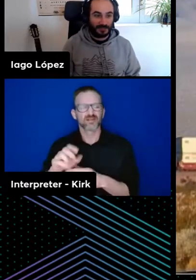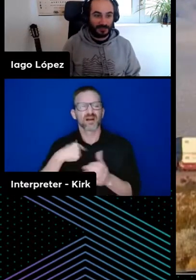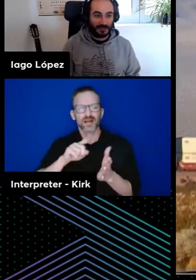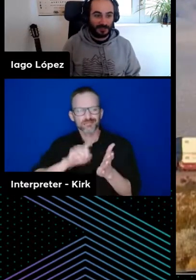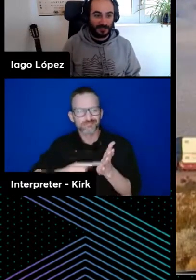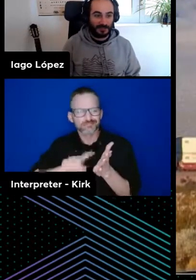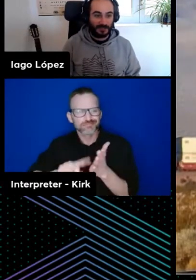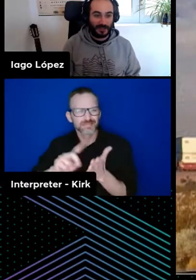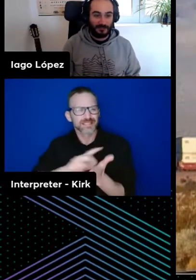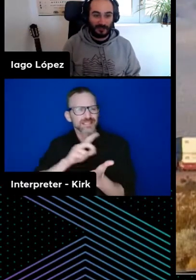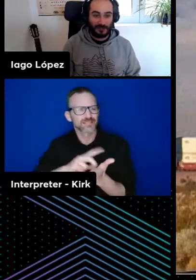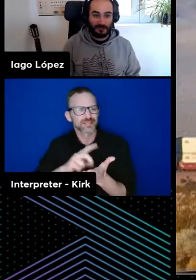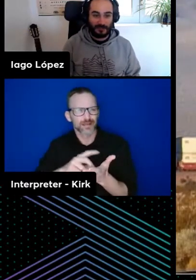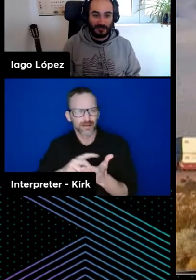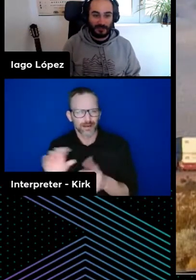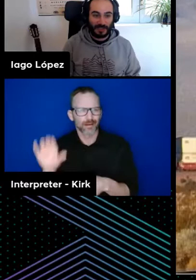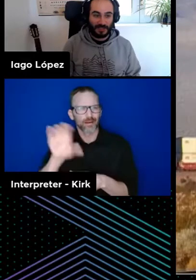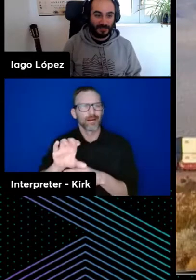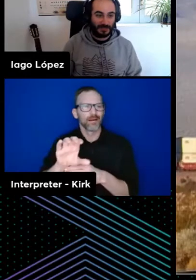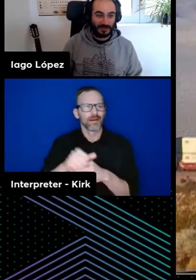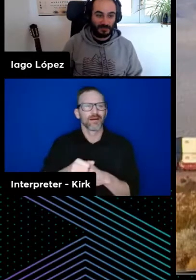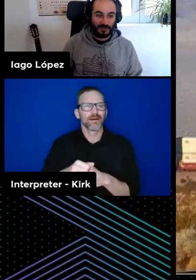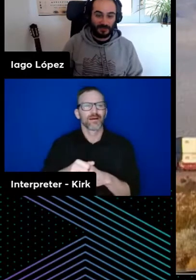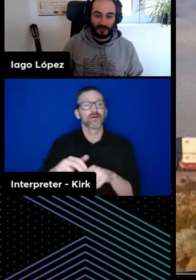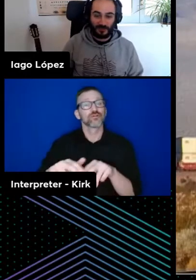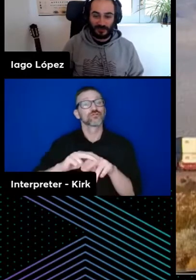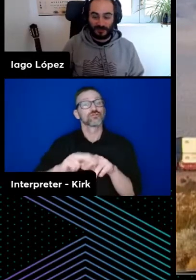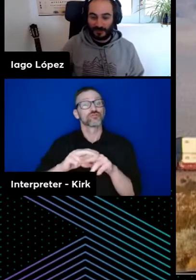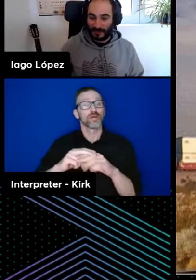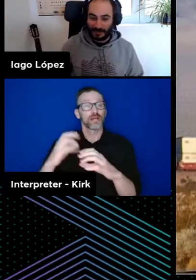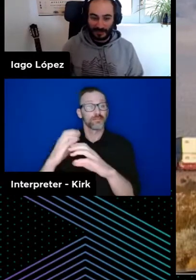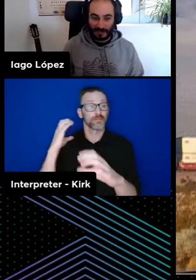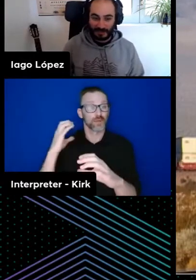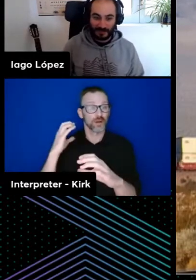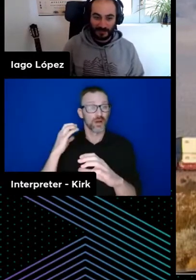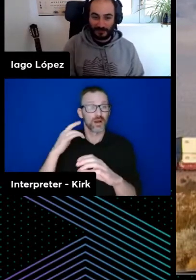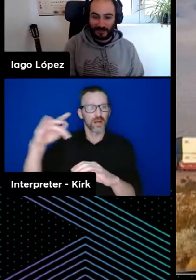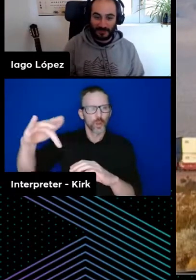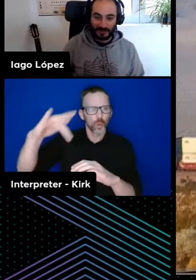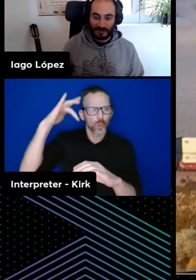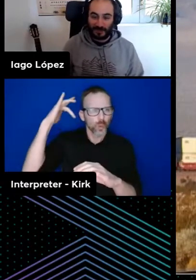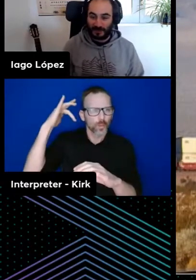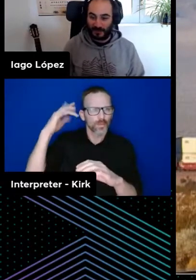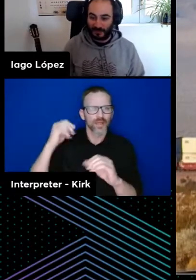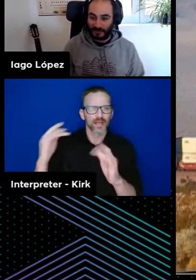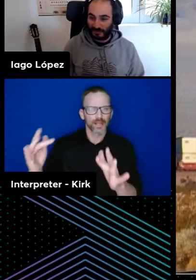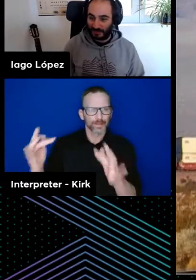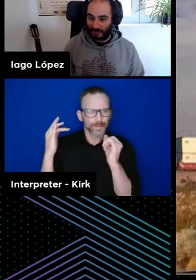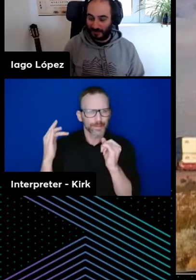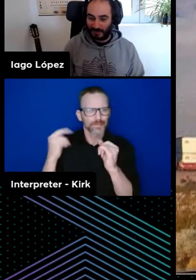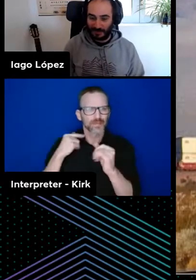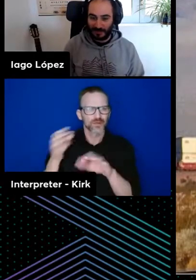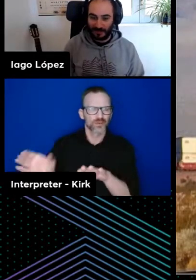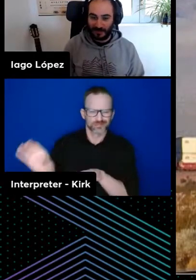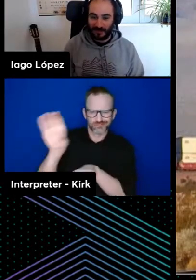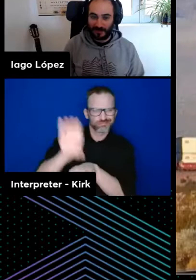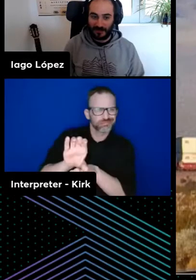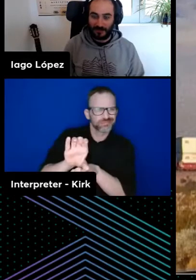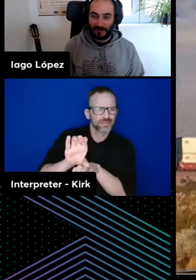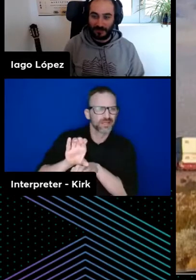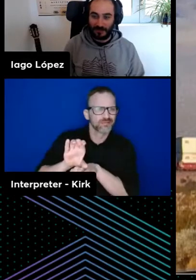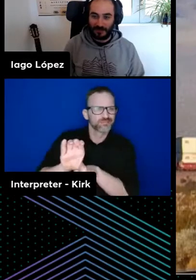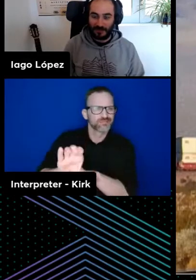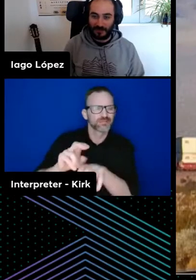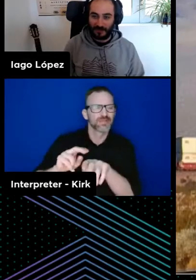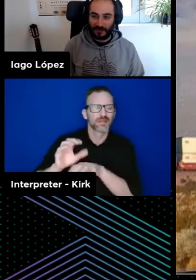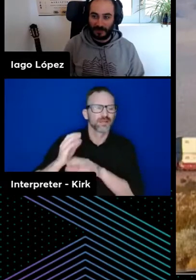car is a car on a train without a roof or sides used for carrying goods. And this is what this arrow shows. So I didn't